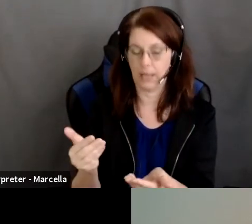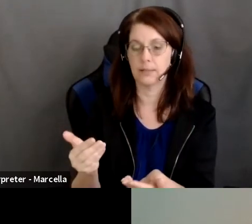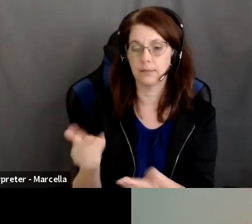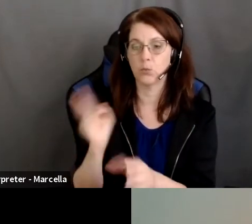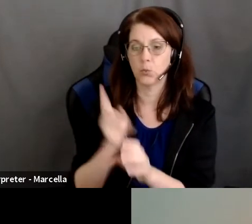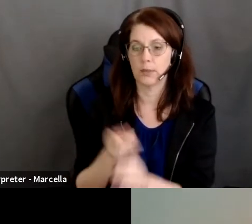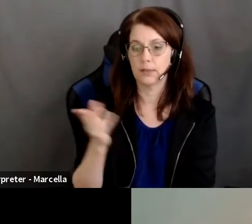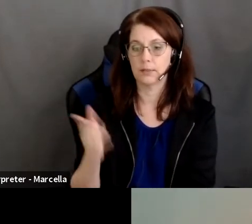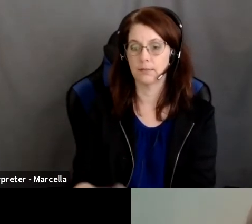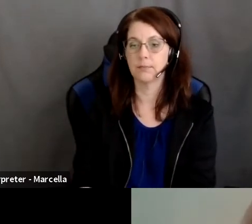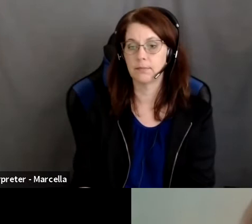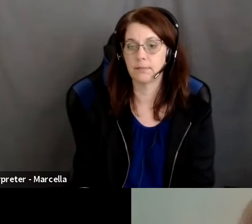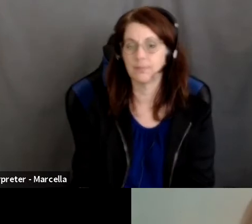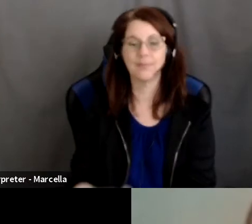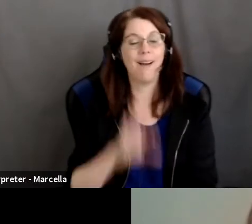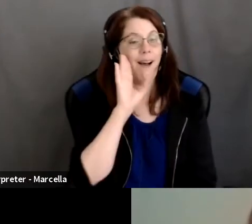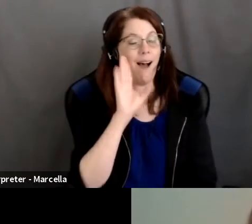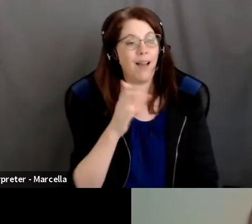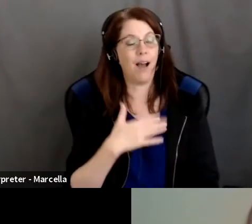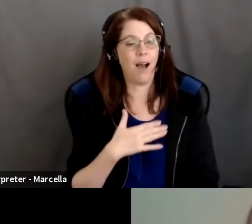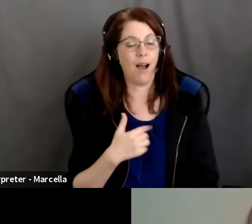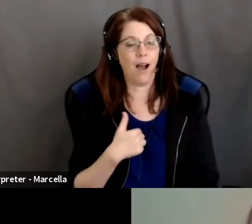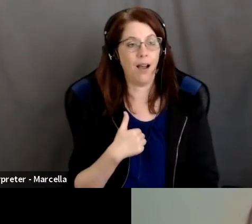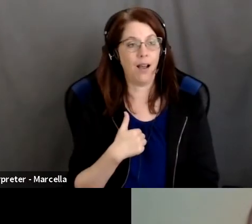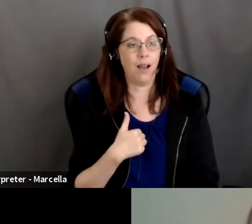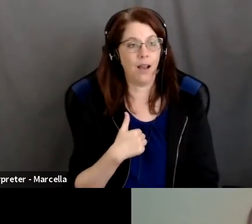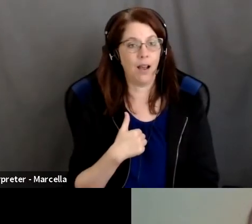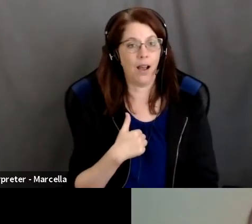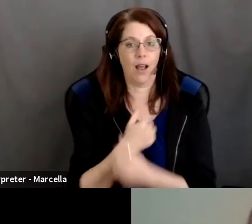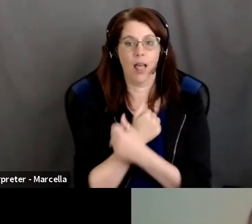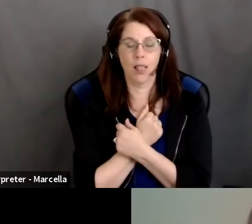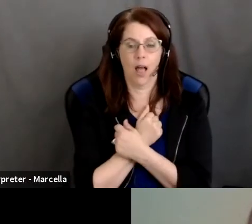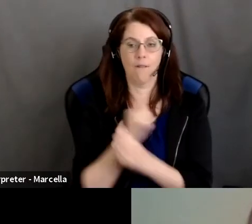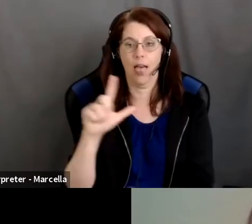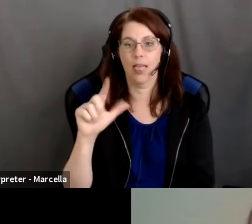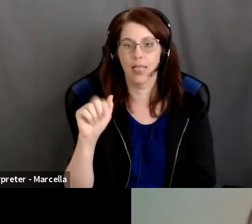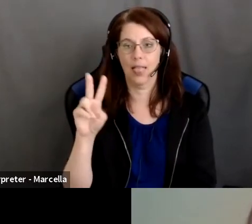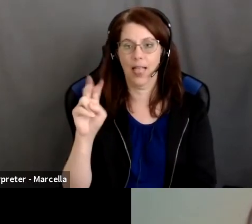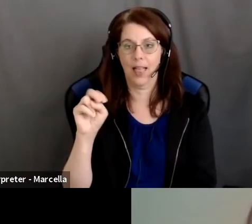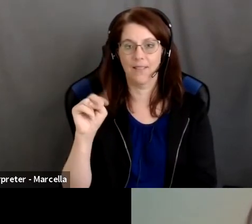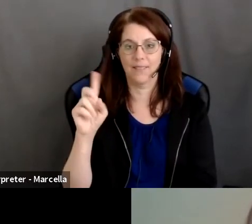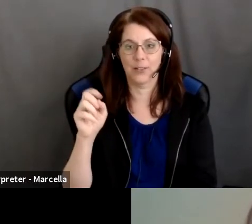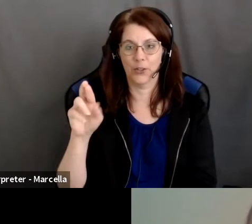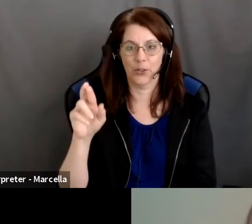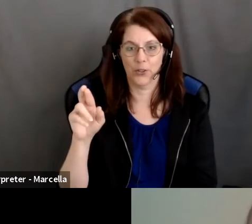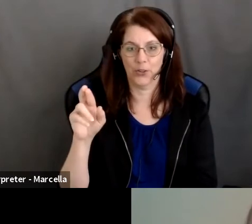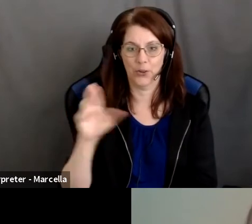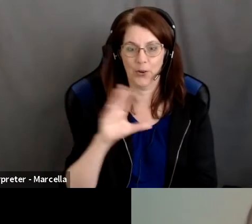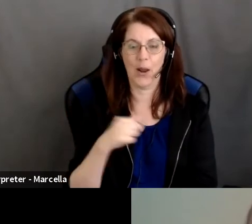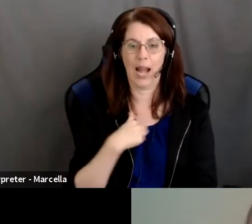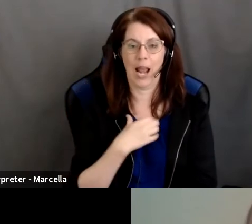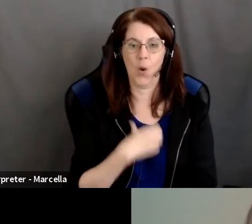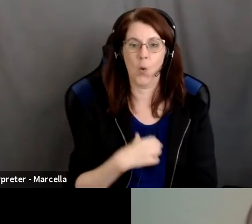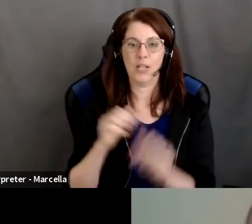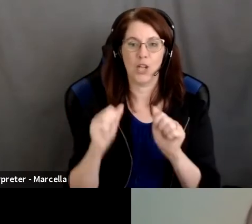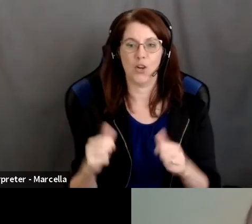join. Hi, I just love lavender, and I wish I could have